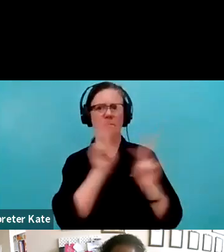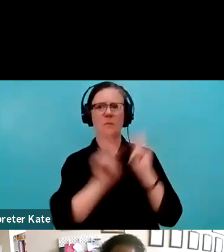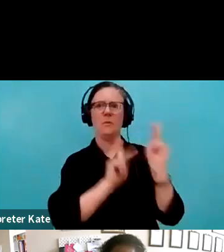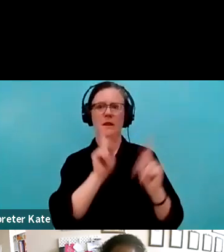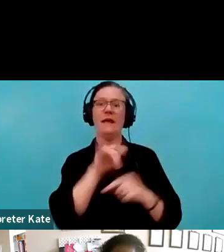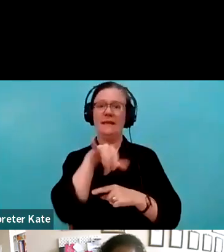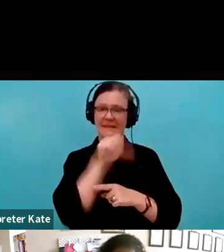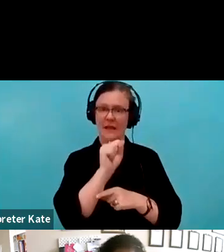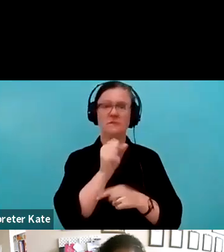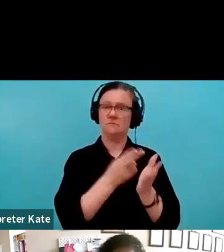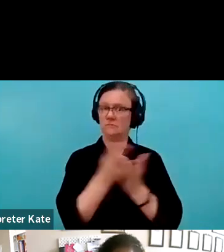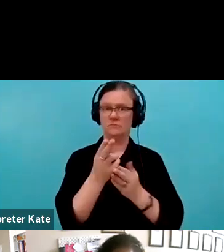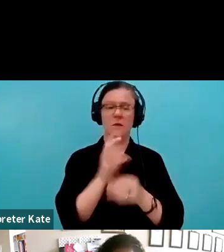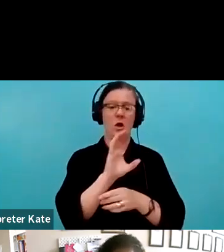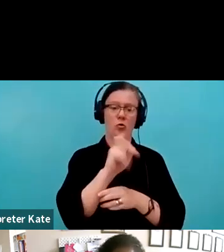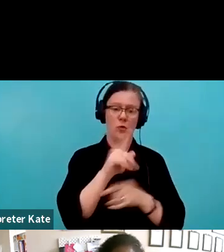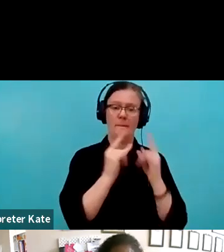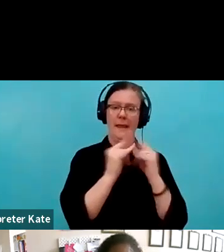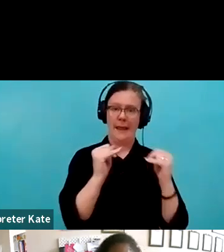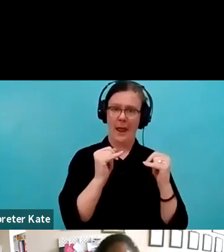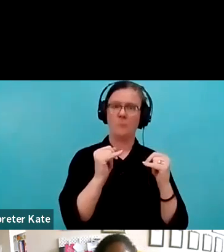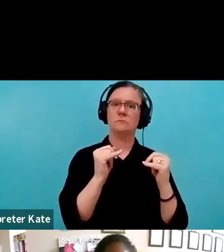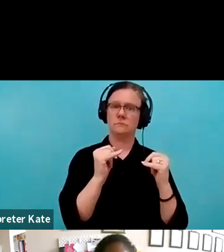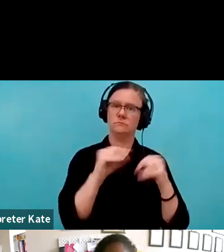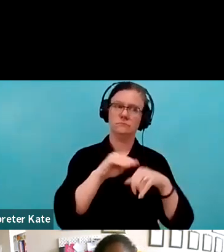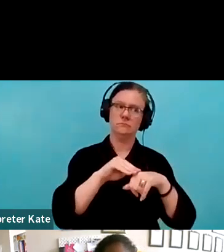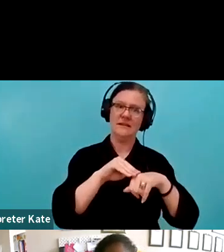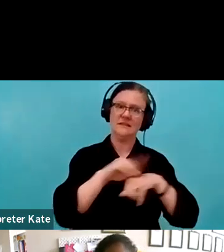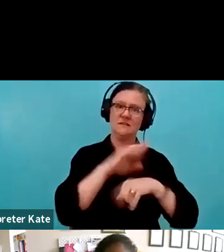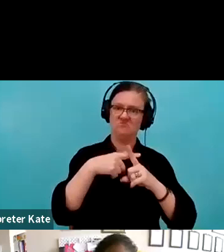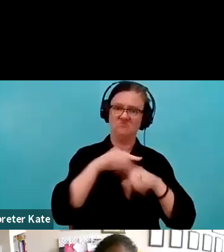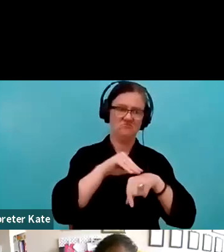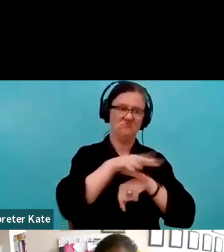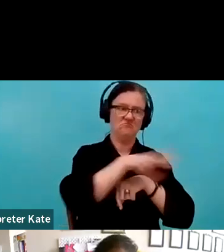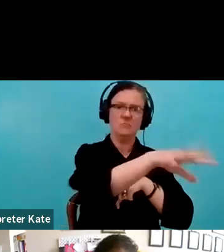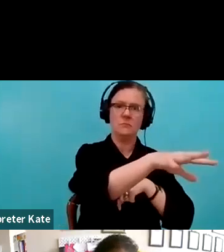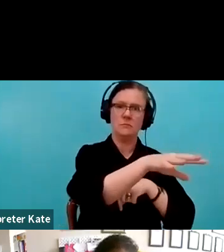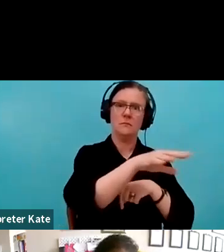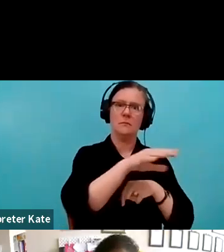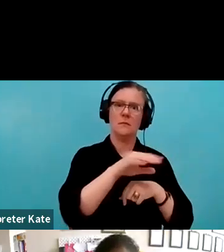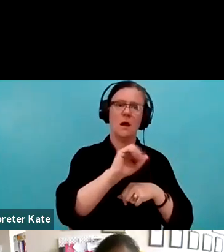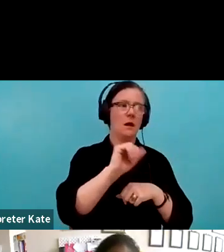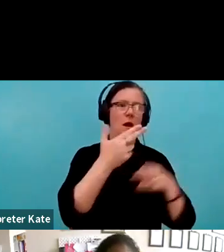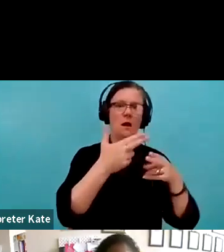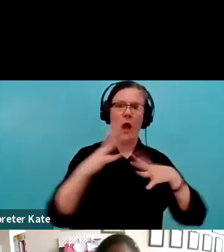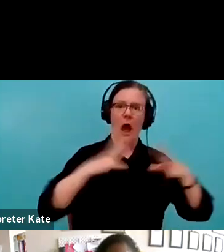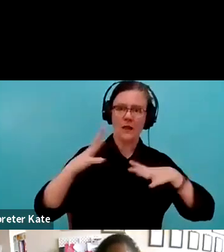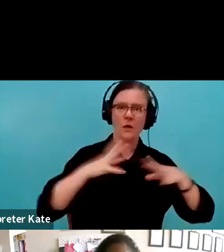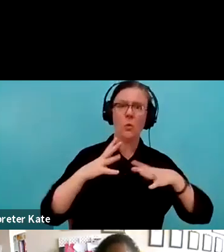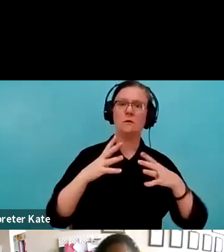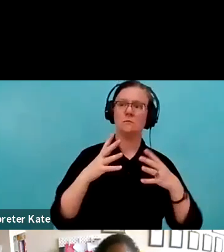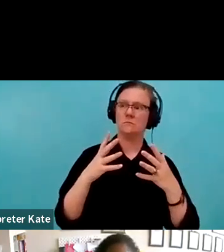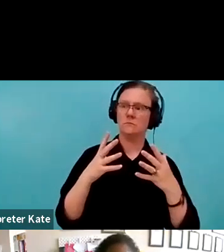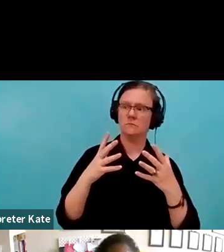effect in regards to projects within Hollywood that have a disability center are getting more and more